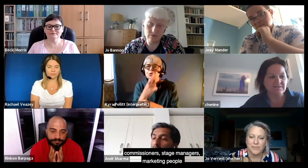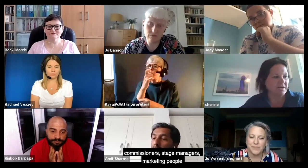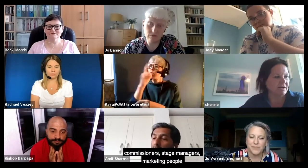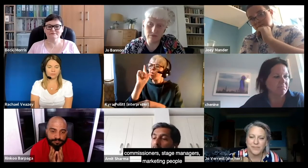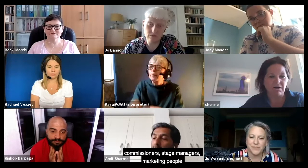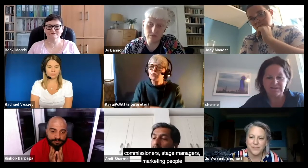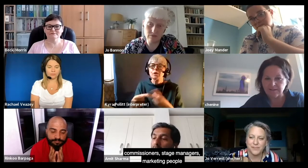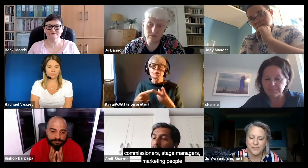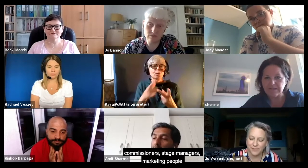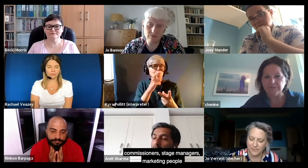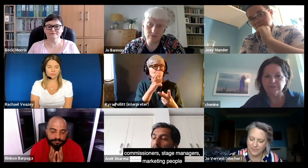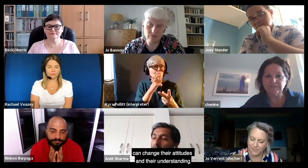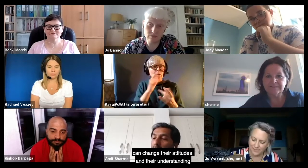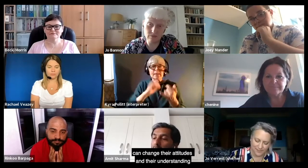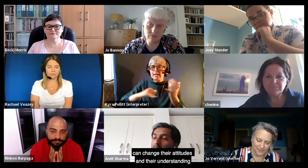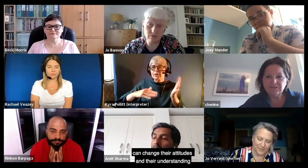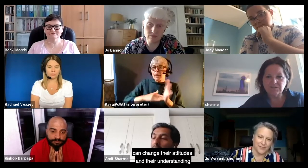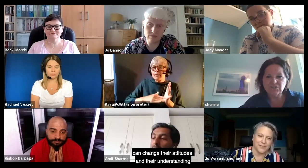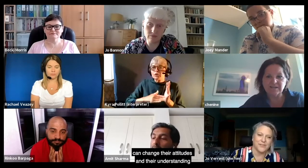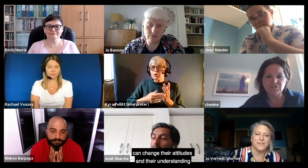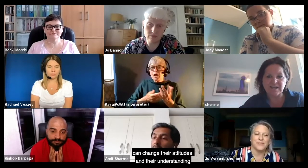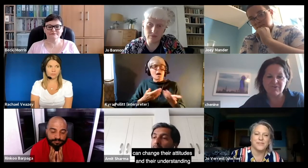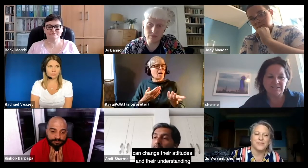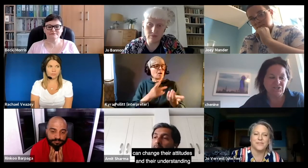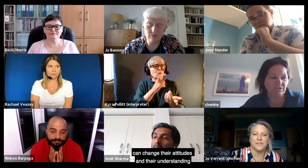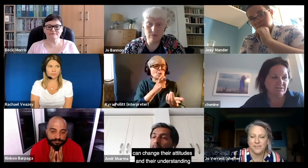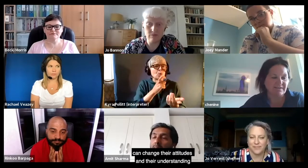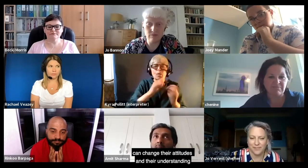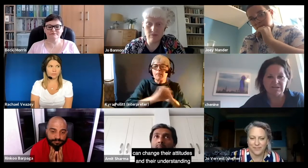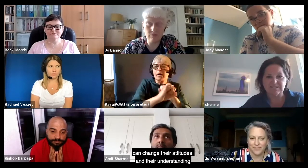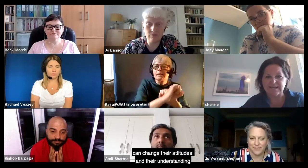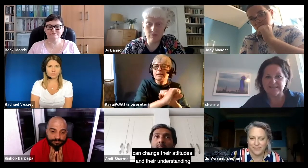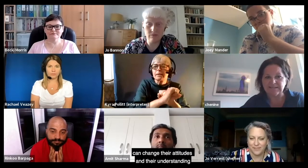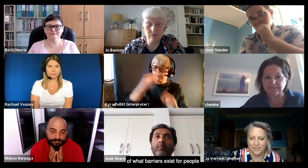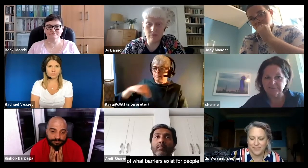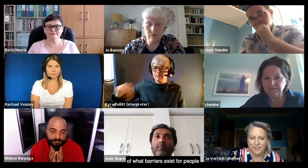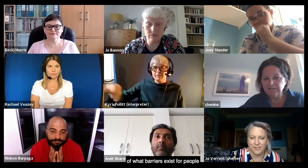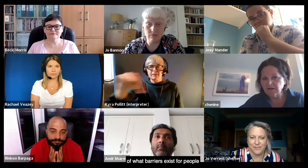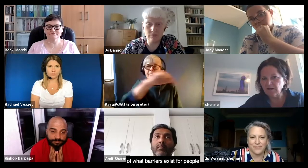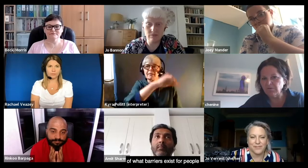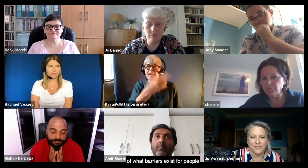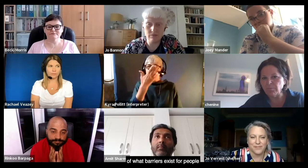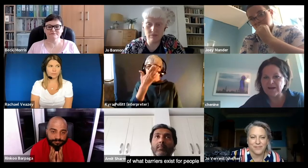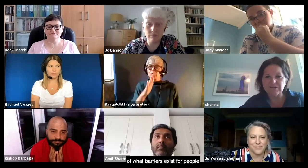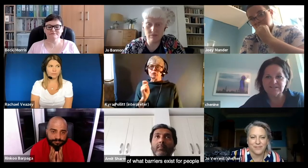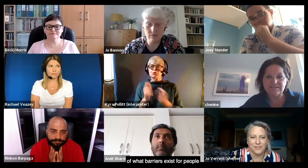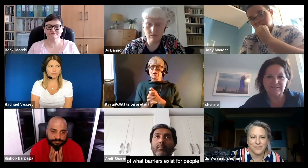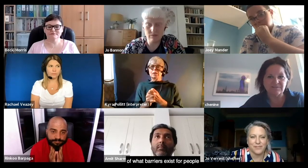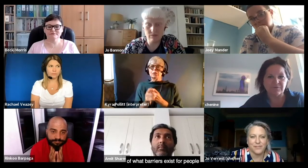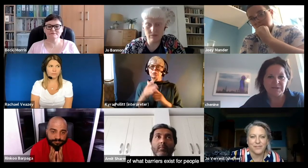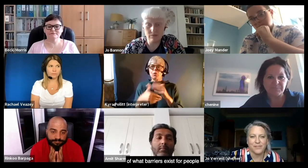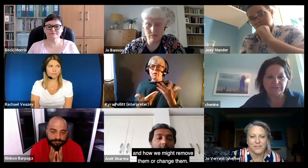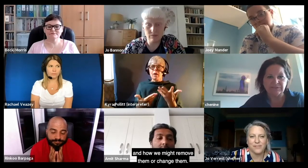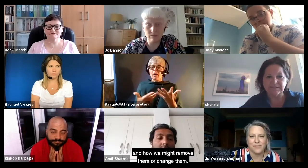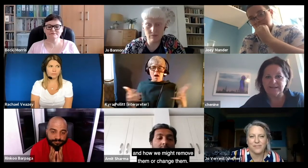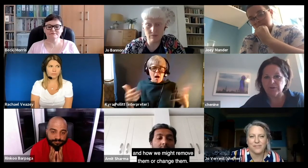managers, marketing people can change their attitudes and their understanding of what barriers exist